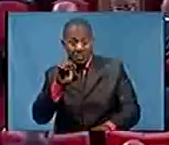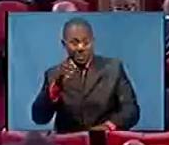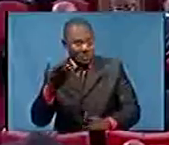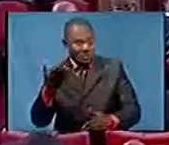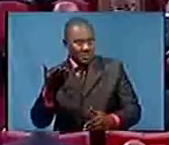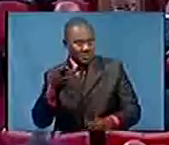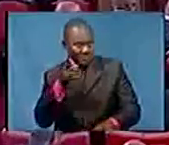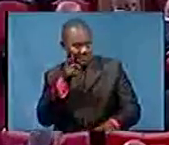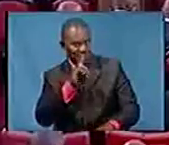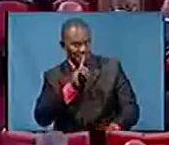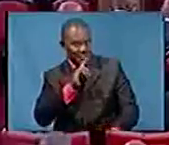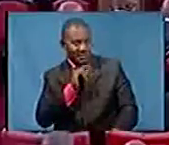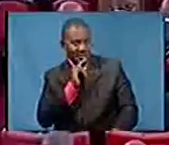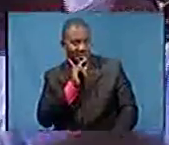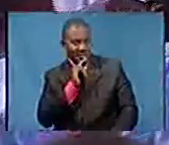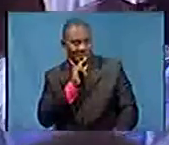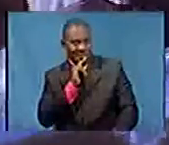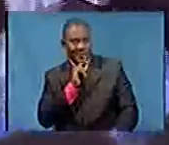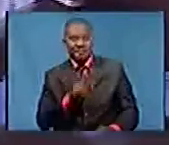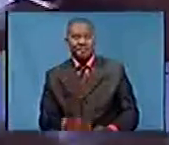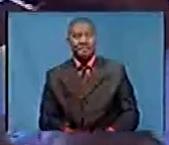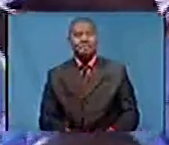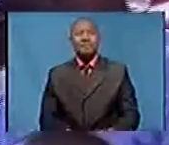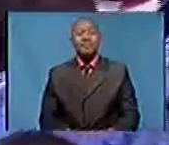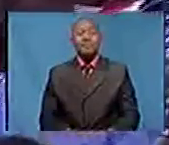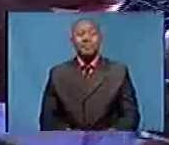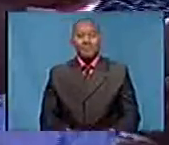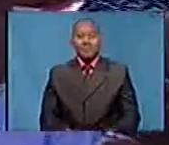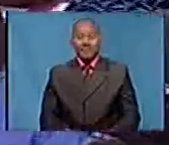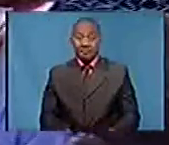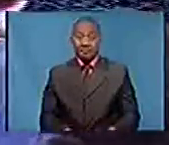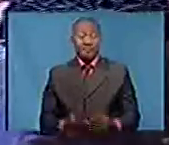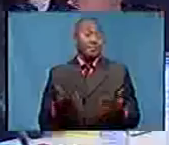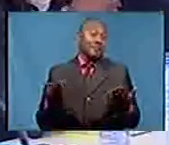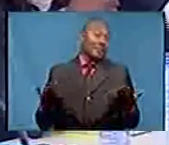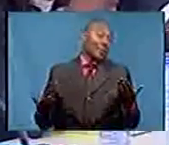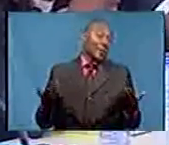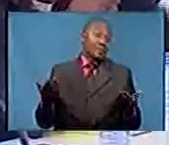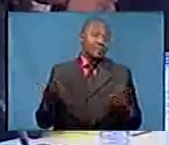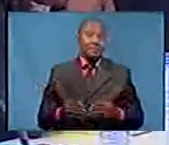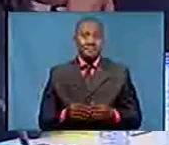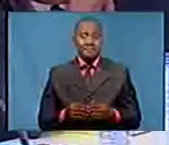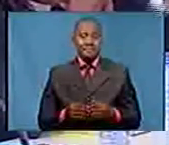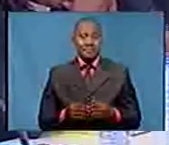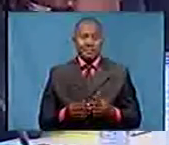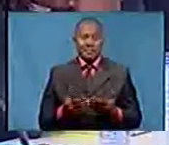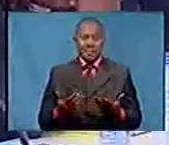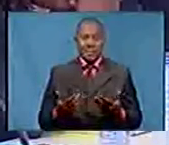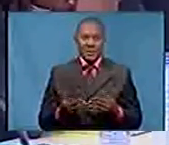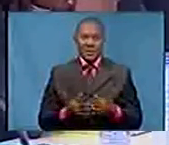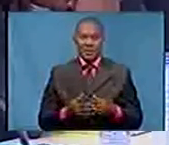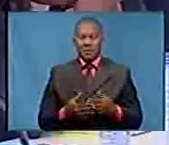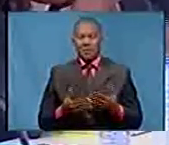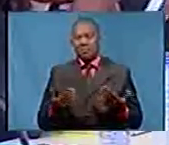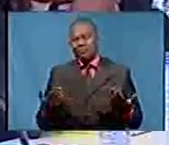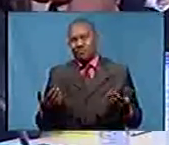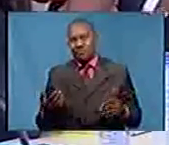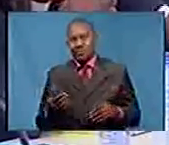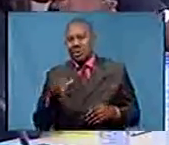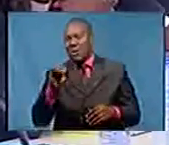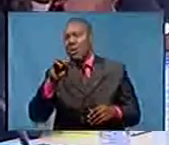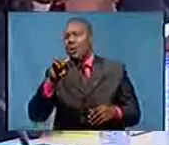Right. So that when you find yourself on a friendly radio station like